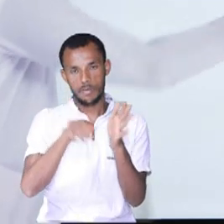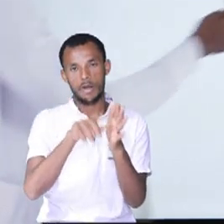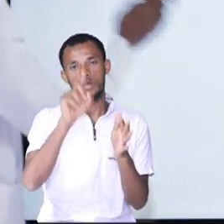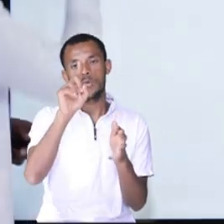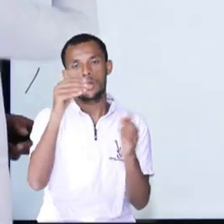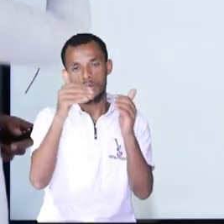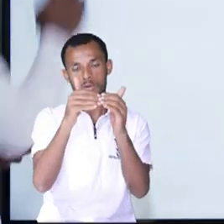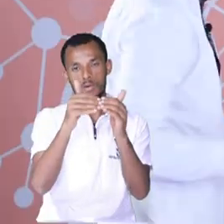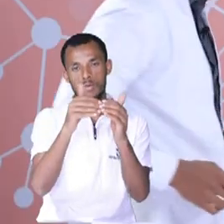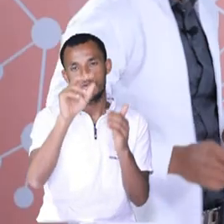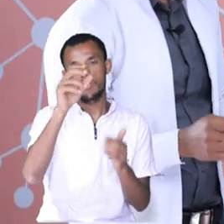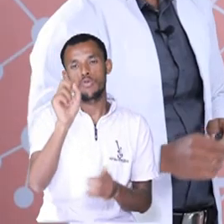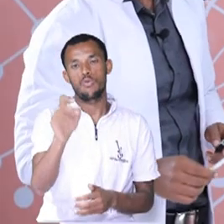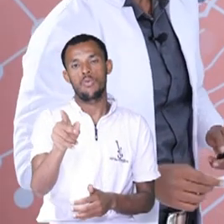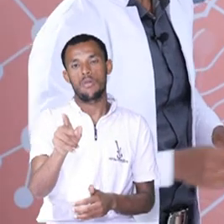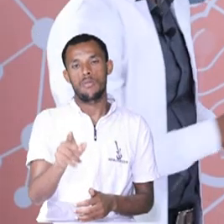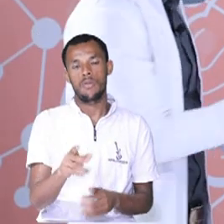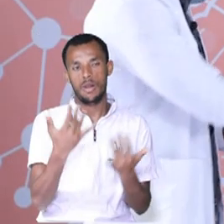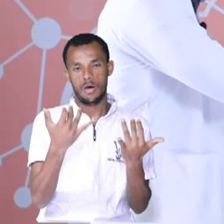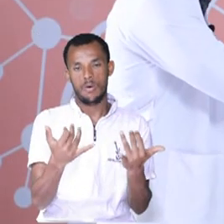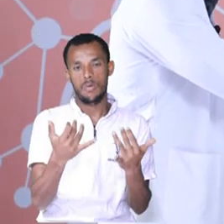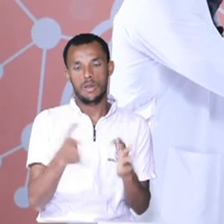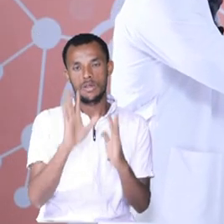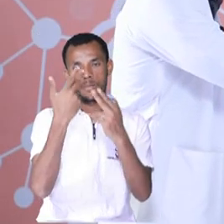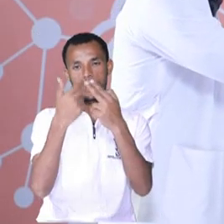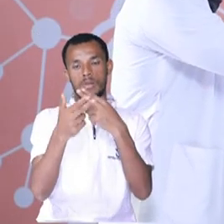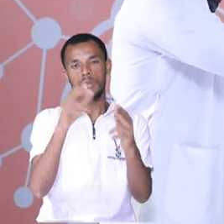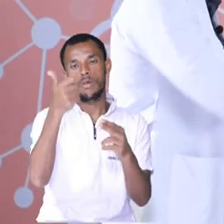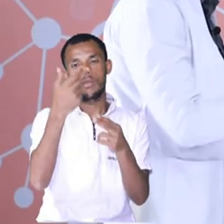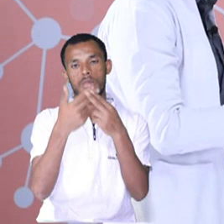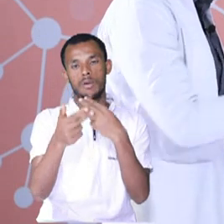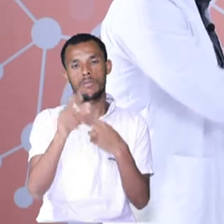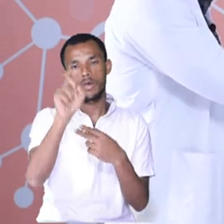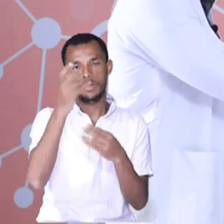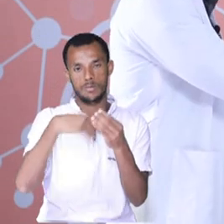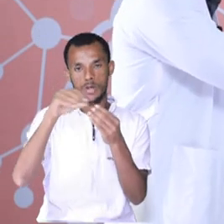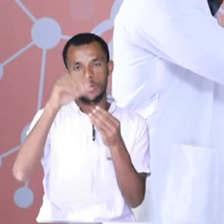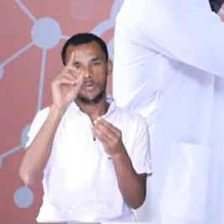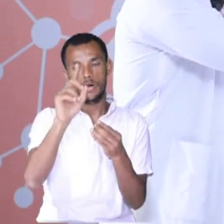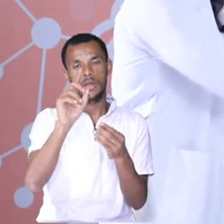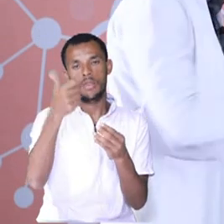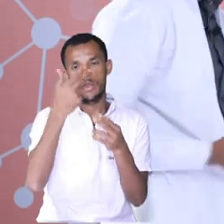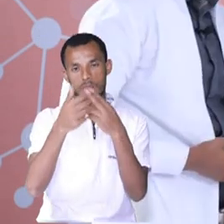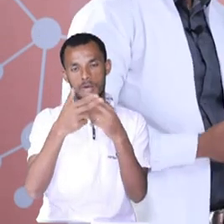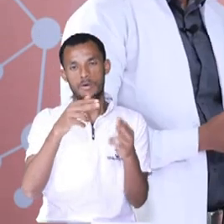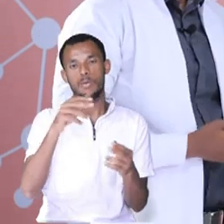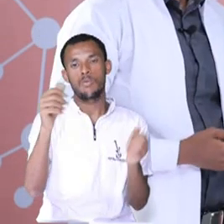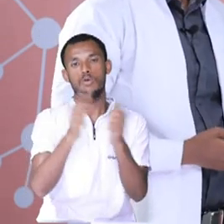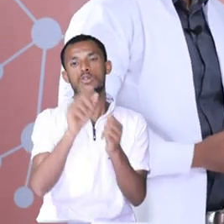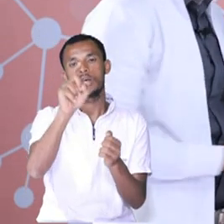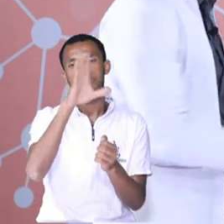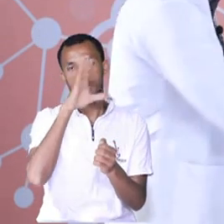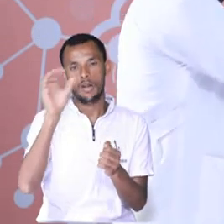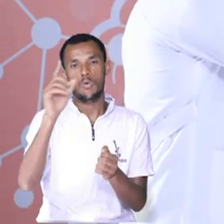is equal to 12. Now, let's multiply 10 times x plus 1. These 10 multiply both x